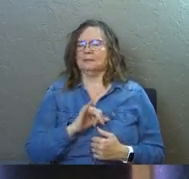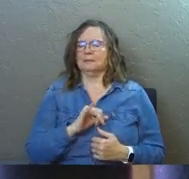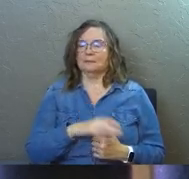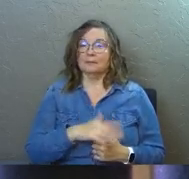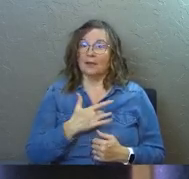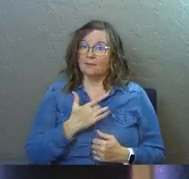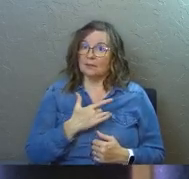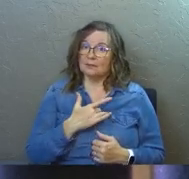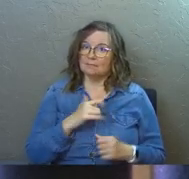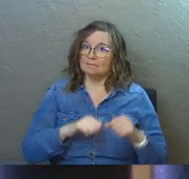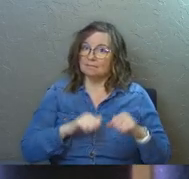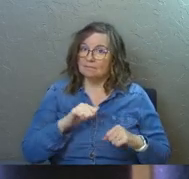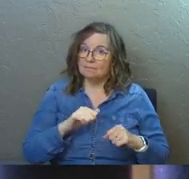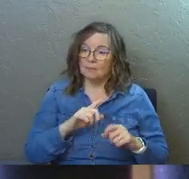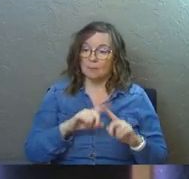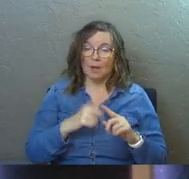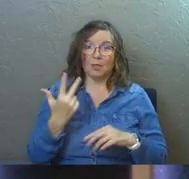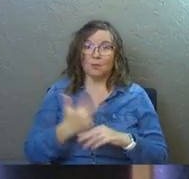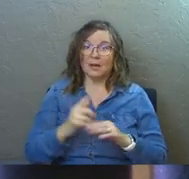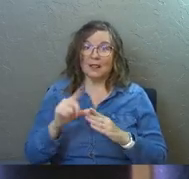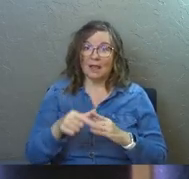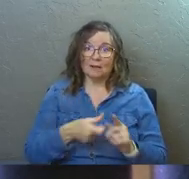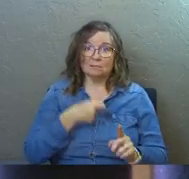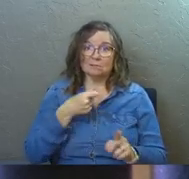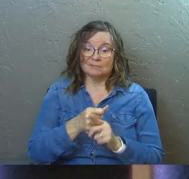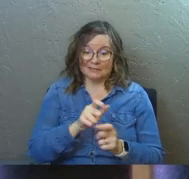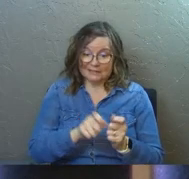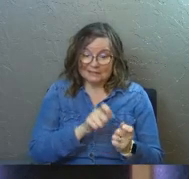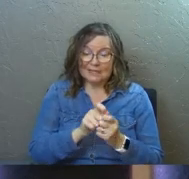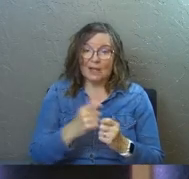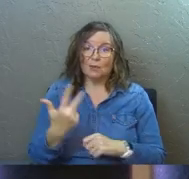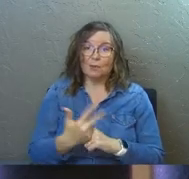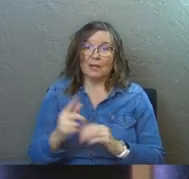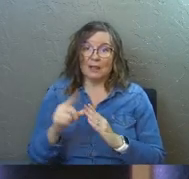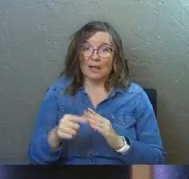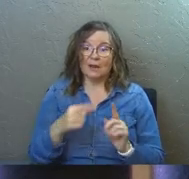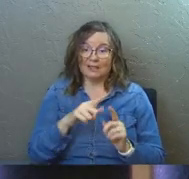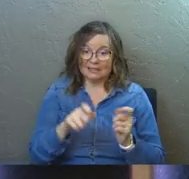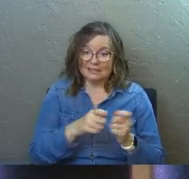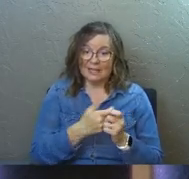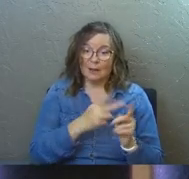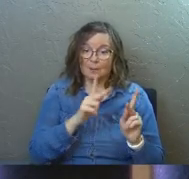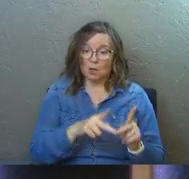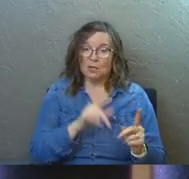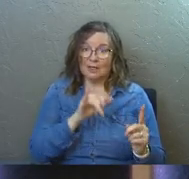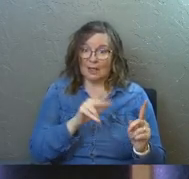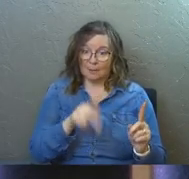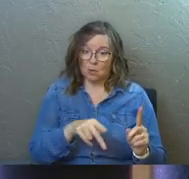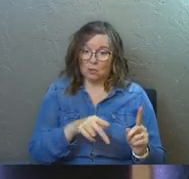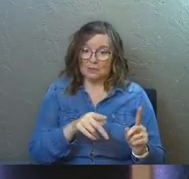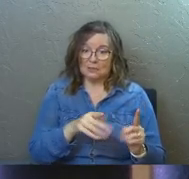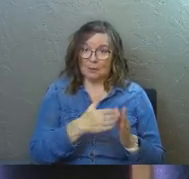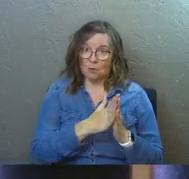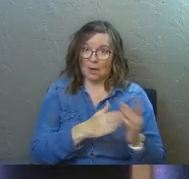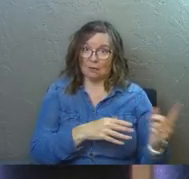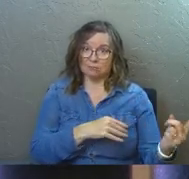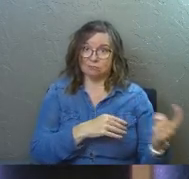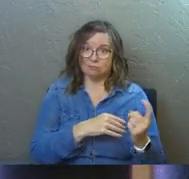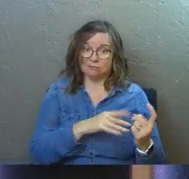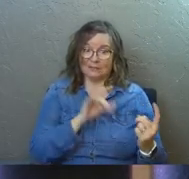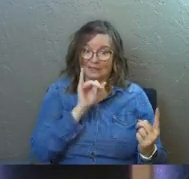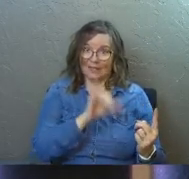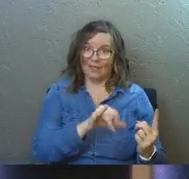skeptical. But 3 days later, exactly 3 days later, the exact person in that person's prayer